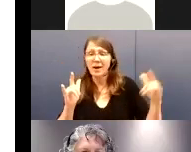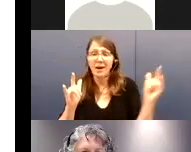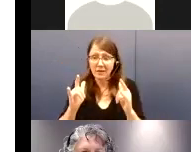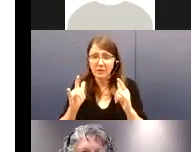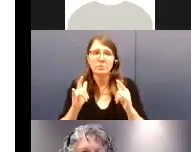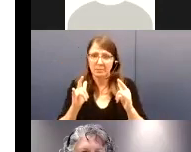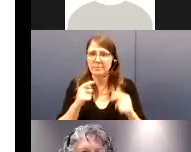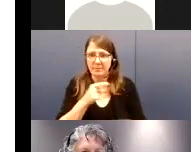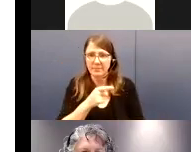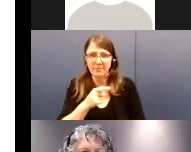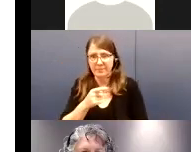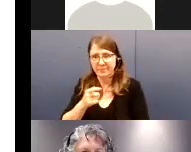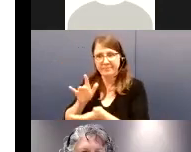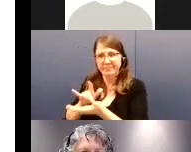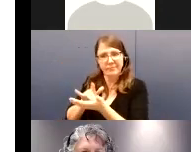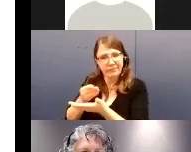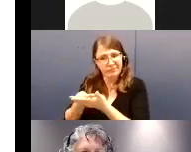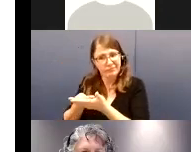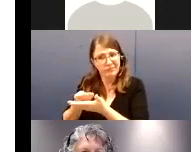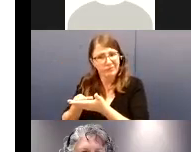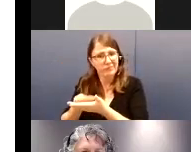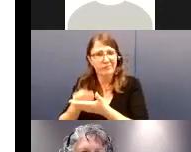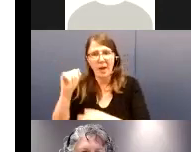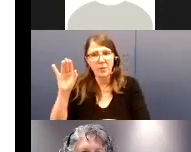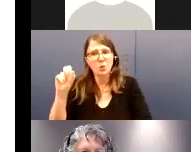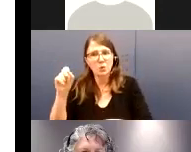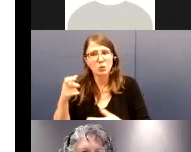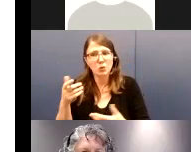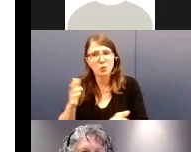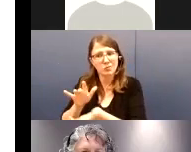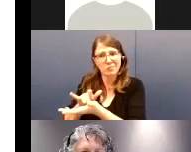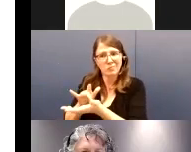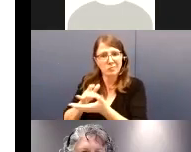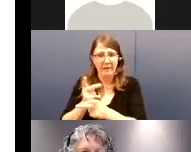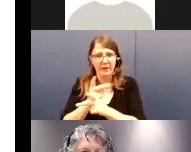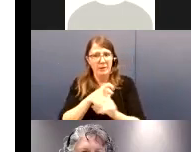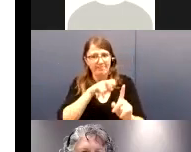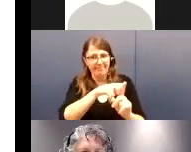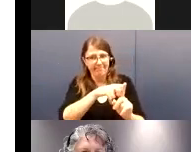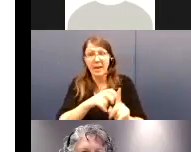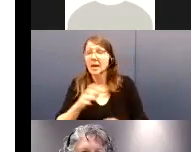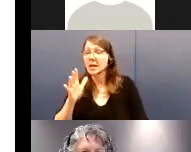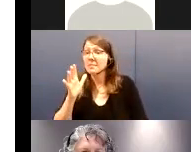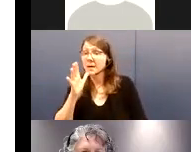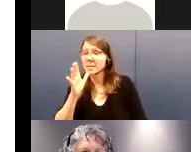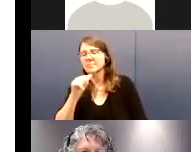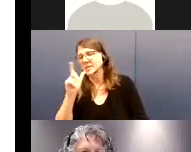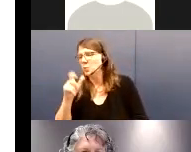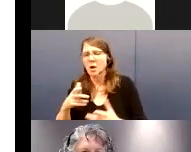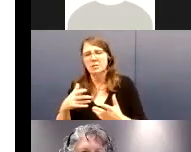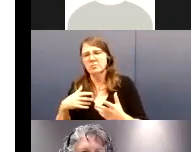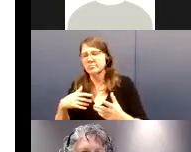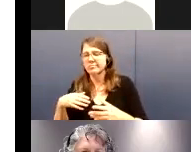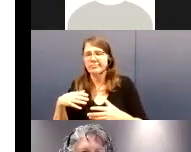abuse, which we did figure out during the mediation. Mom did not want to go to the bank and have it escalate, right?